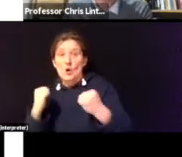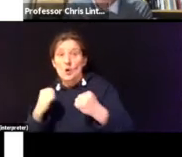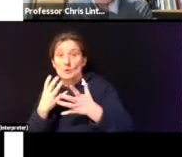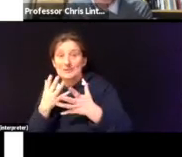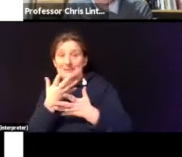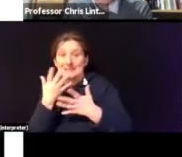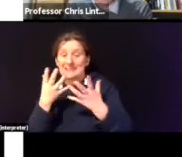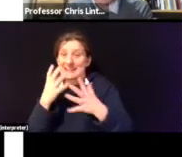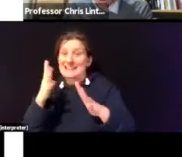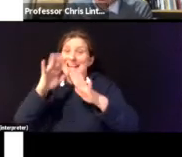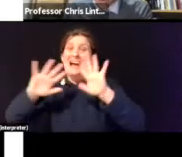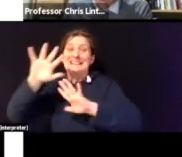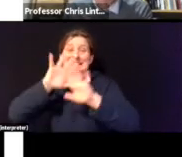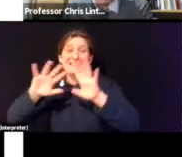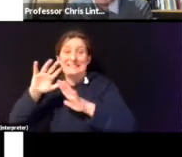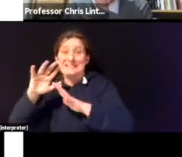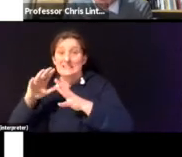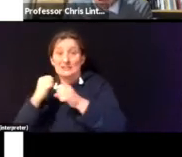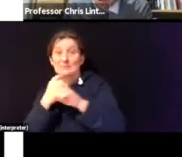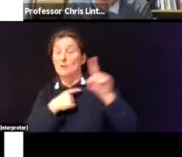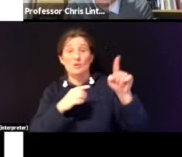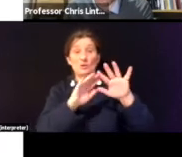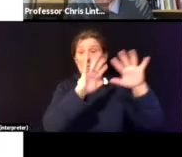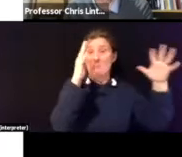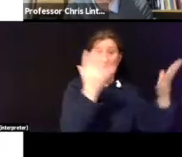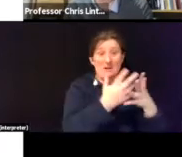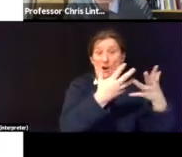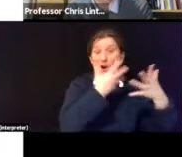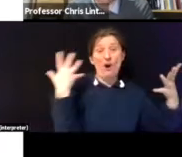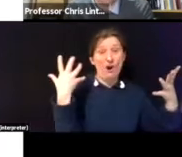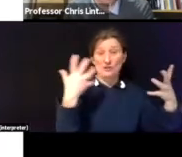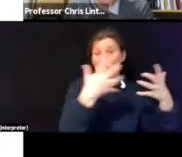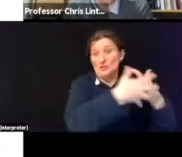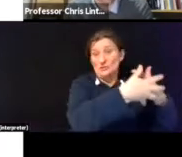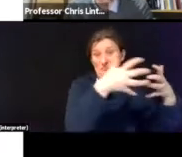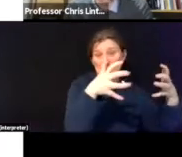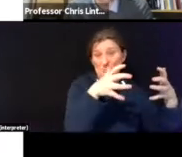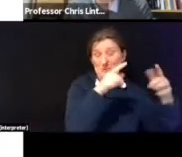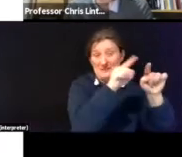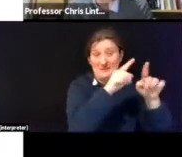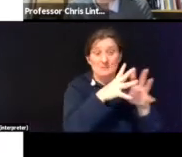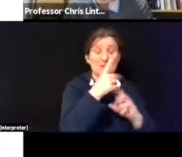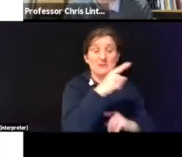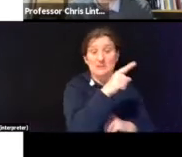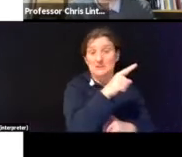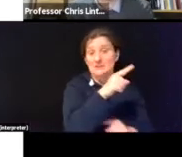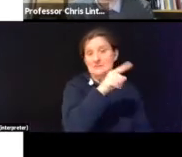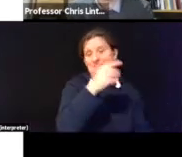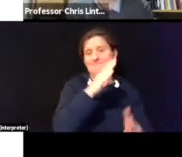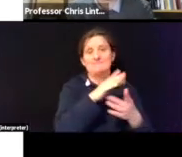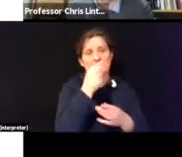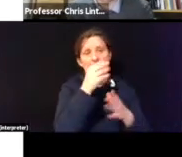that. And so hence the name, hot Jupiter. Some of them are really quite extreme. This is an artist's impression of a planet called